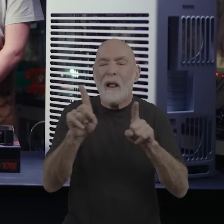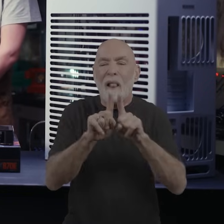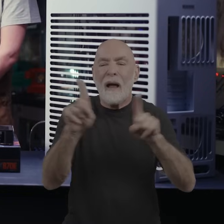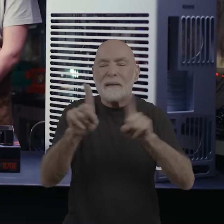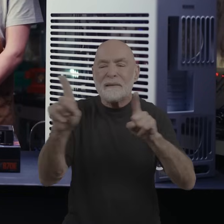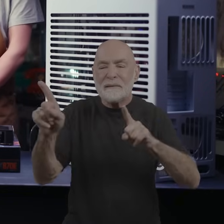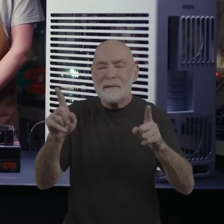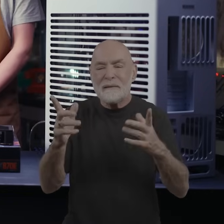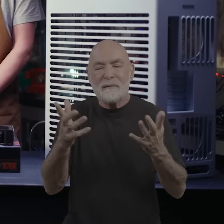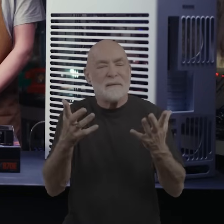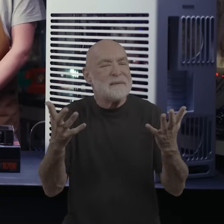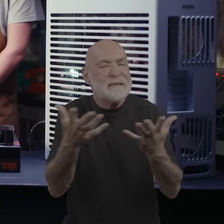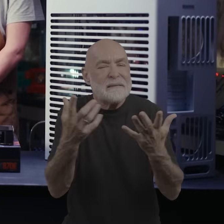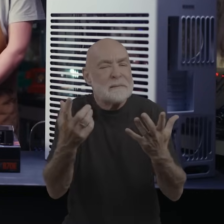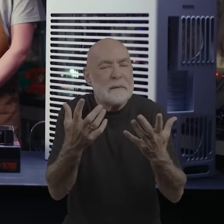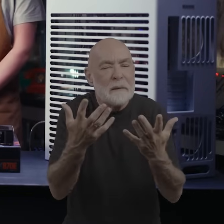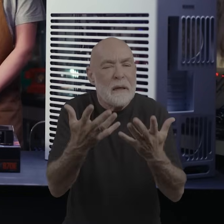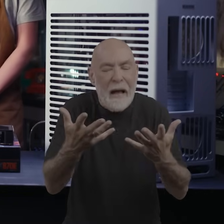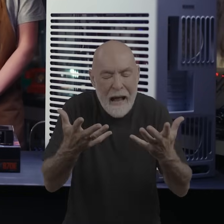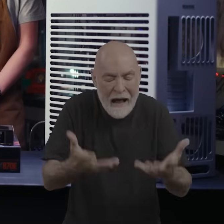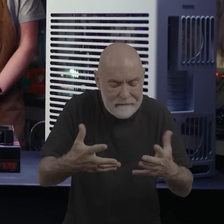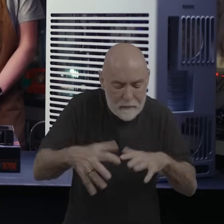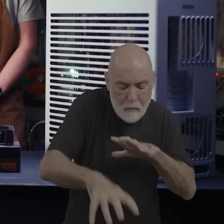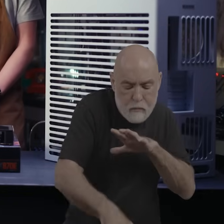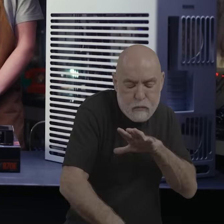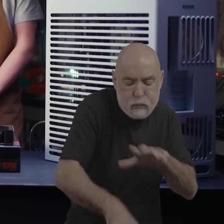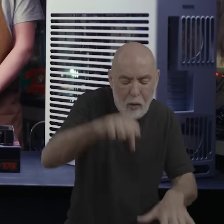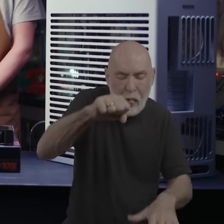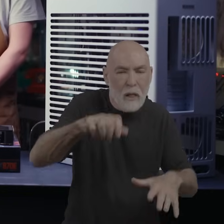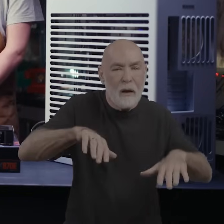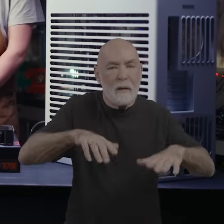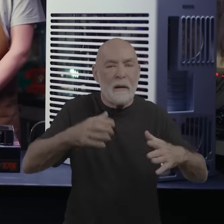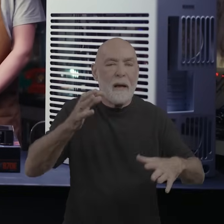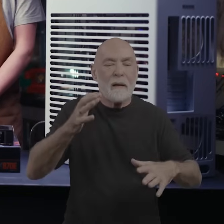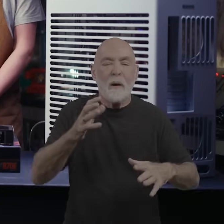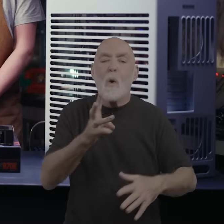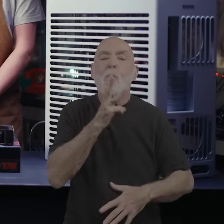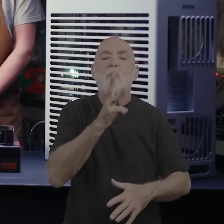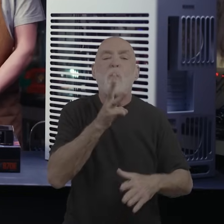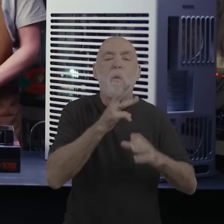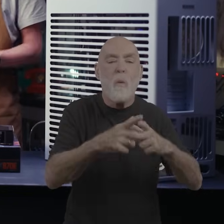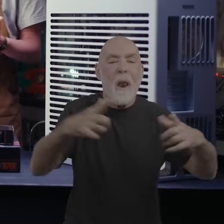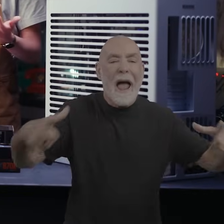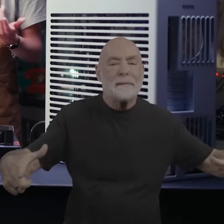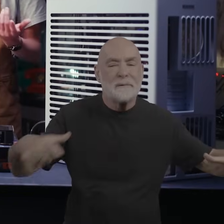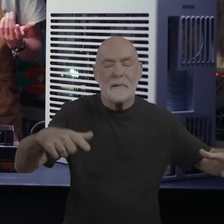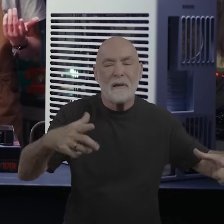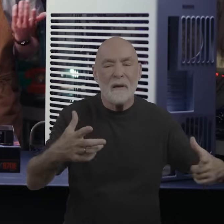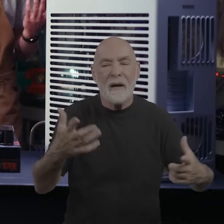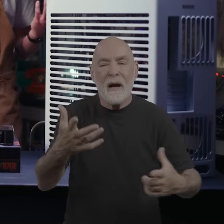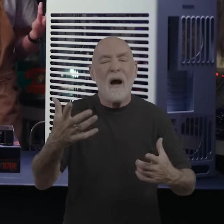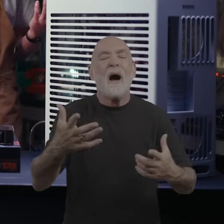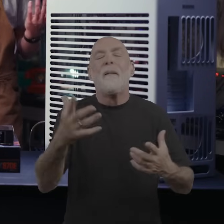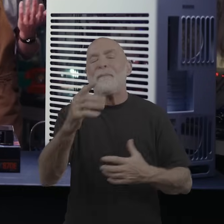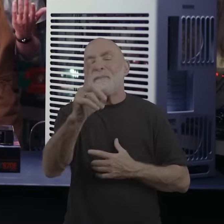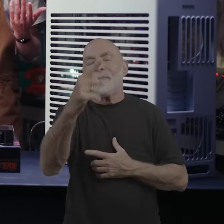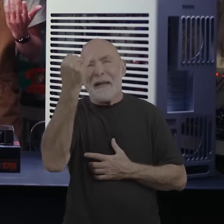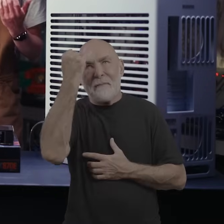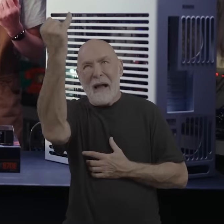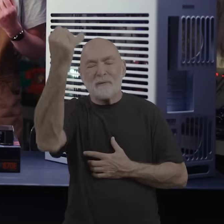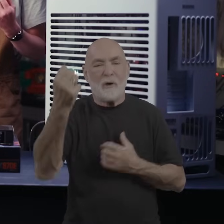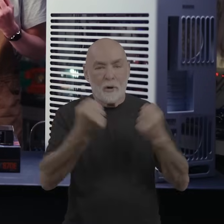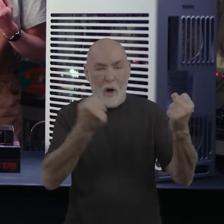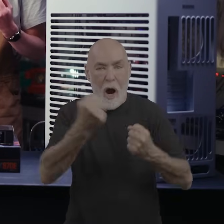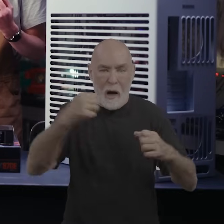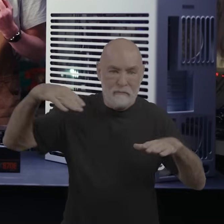like a winching system to pull something heavy out of, for example, a lake? I mean, maybe I could put together... Say a car was in